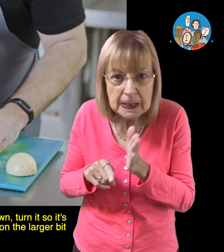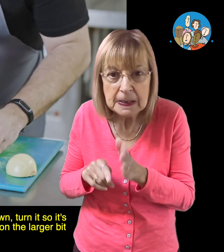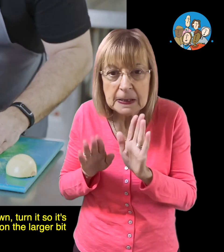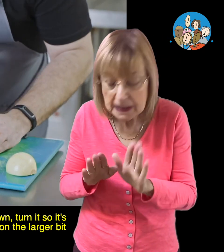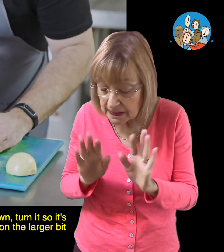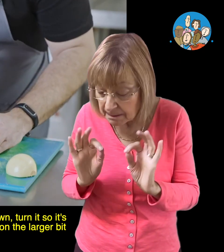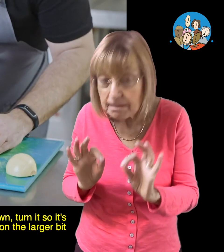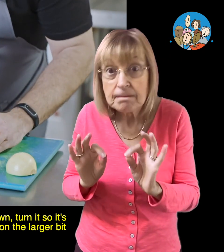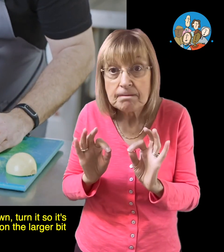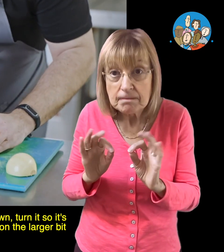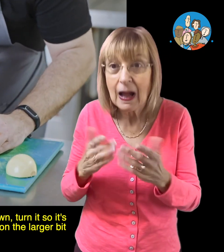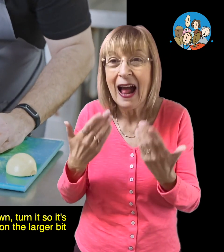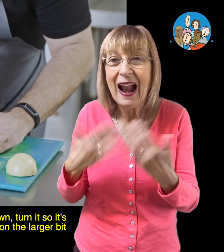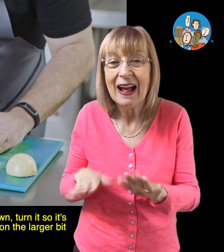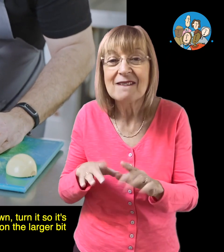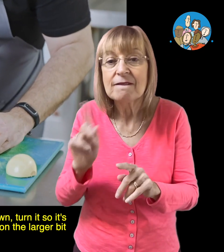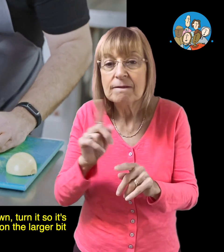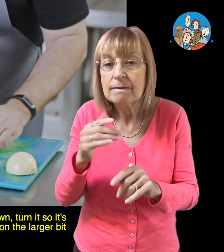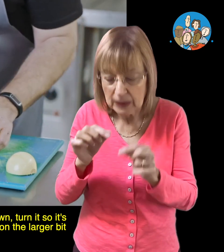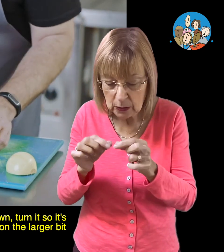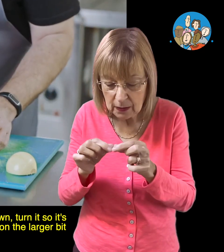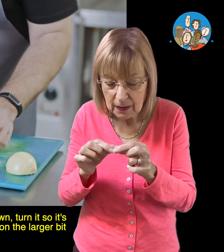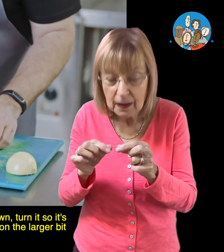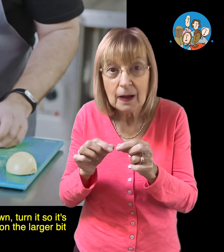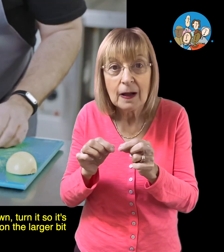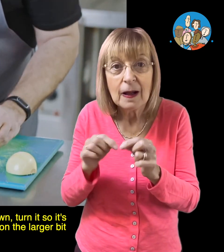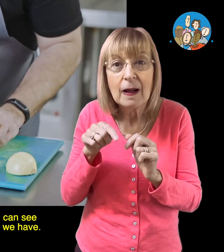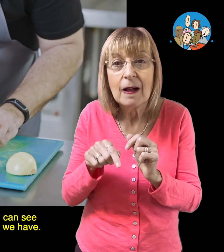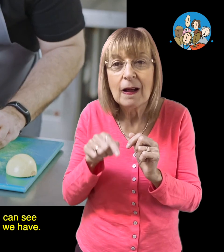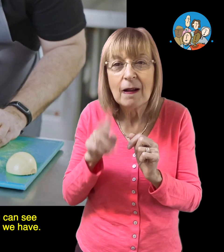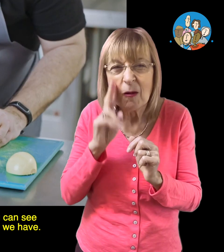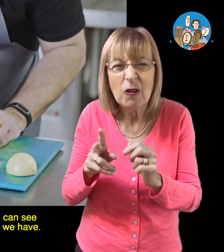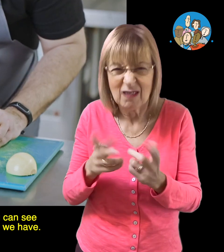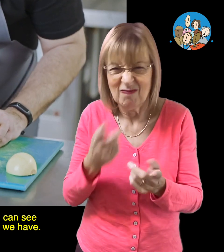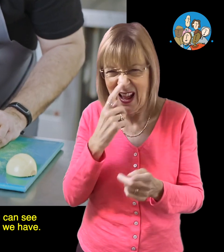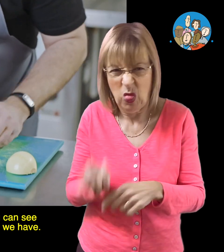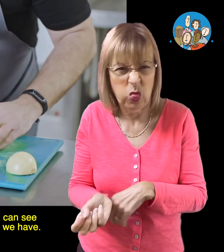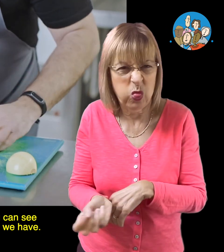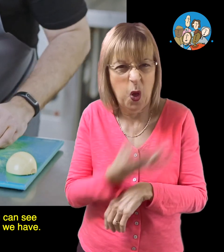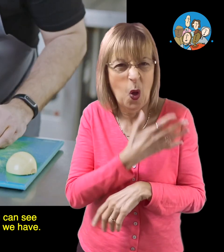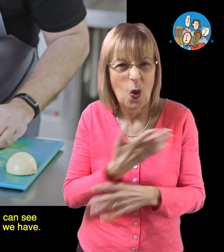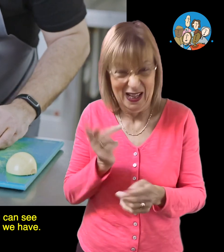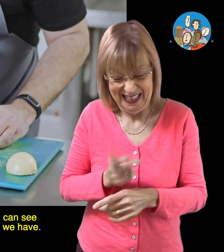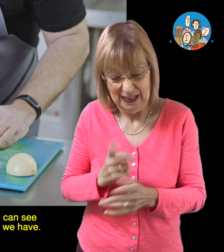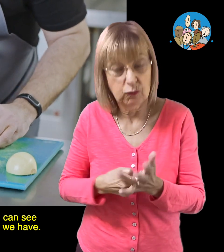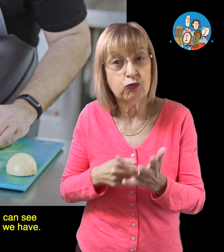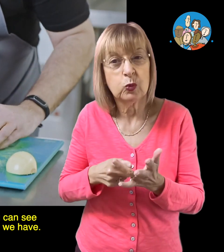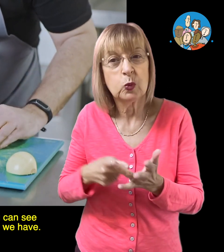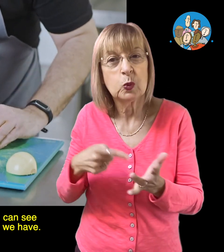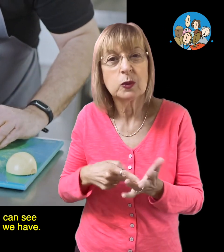it. So it's exactly the same technique that we've been doing on the larger. And I just then cut down to the